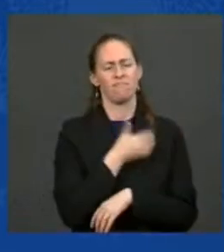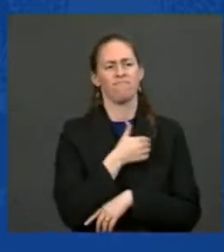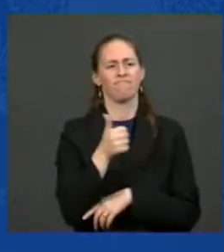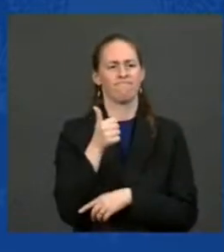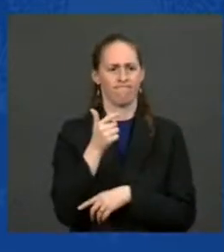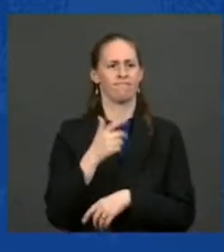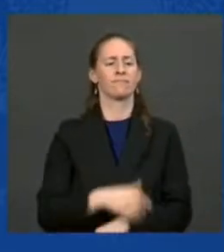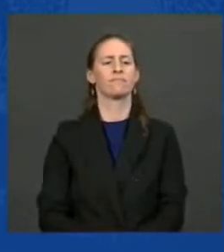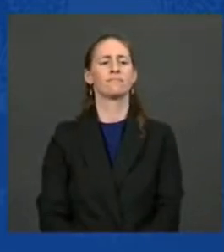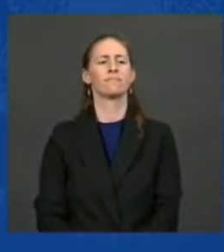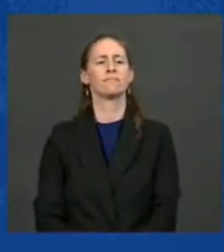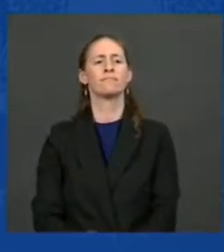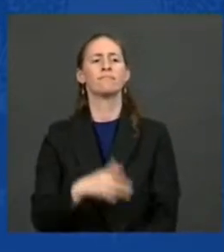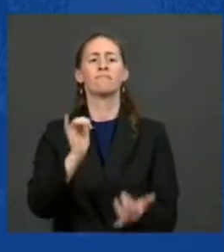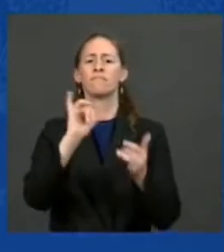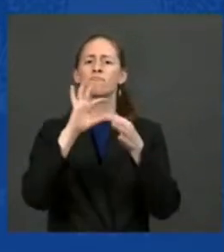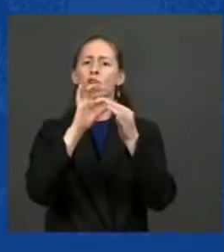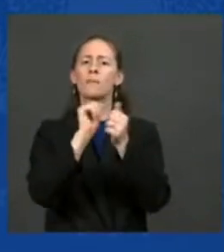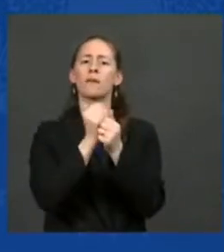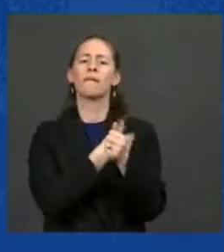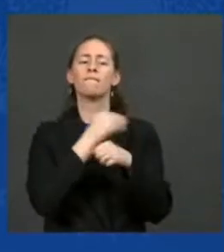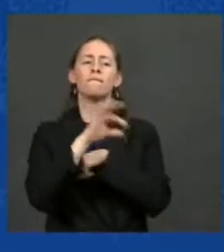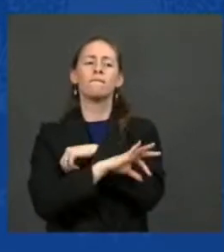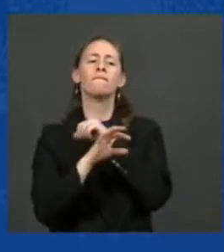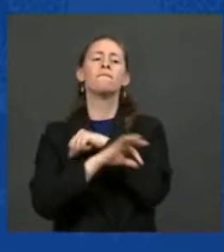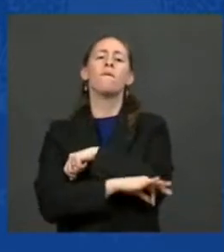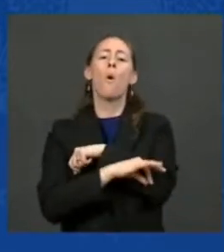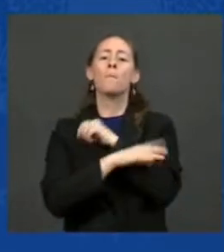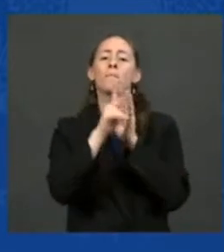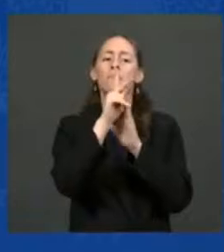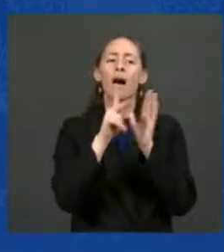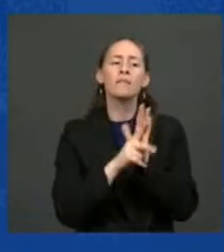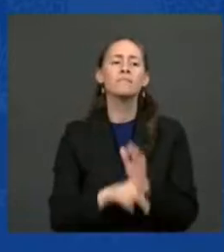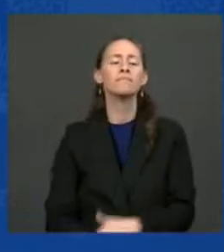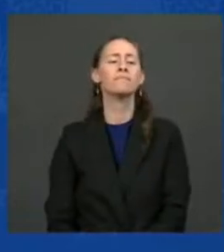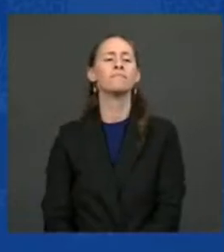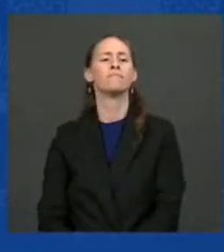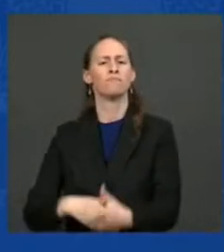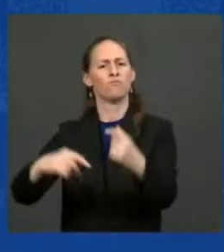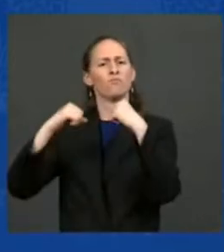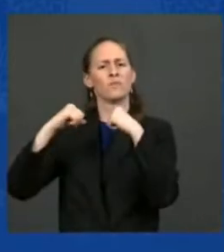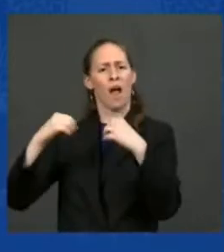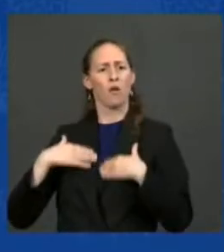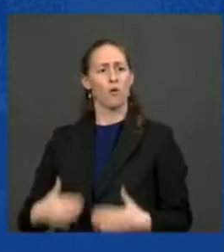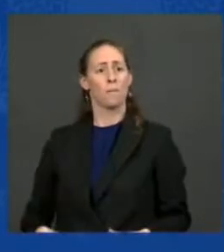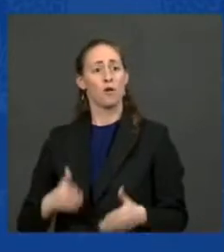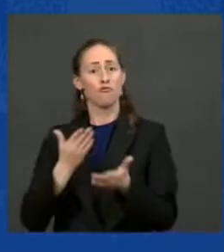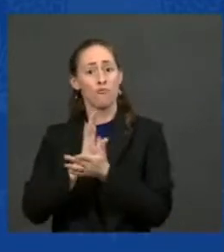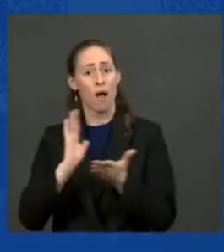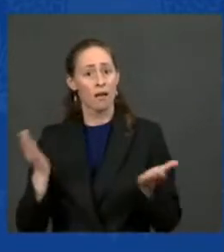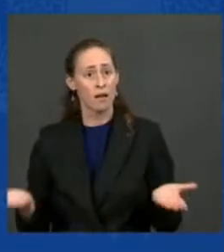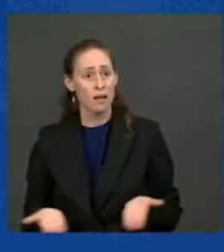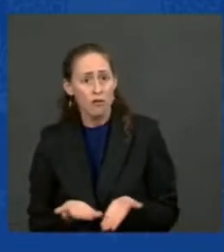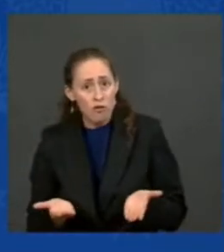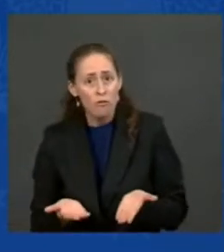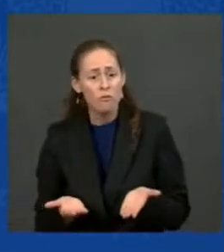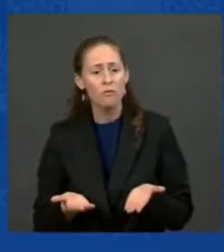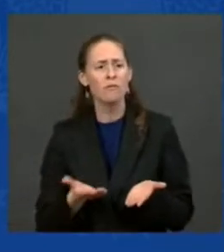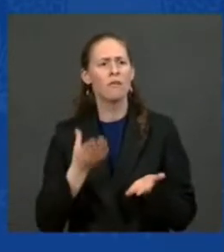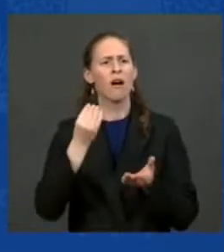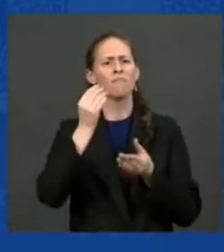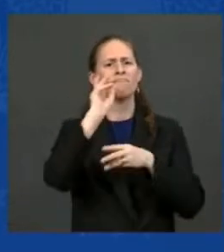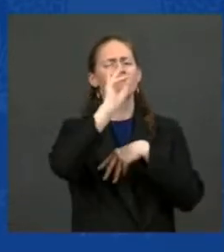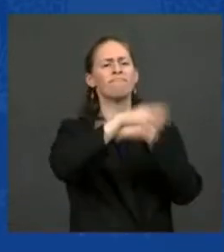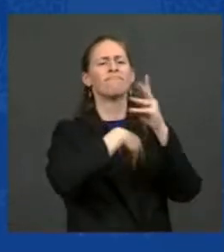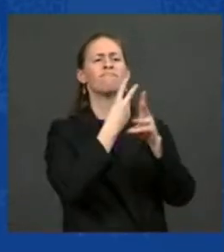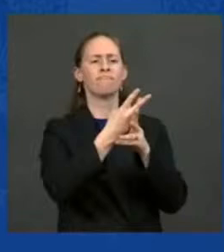kit. And as we defend human rights beyond our shores, we're more effective when we work together,